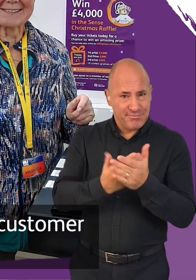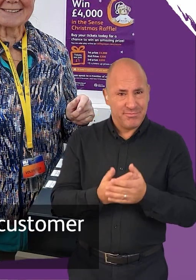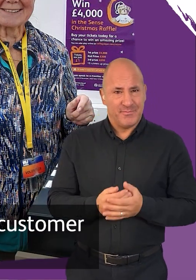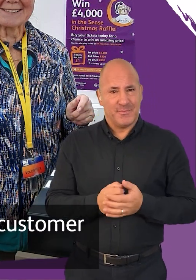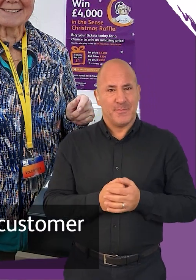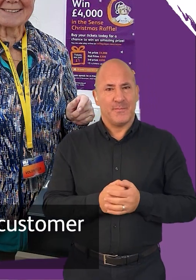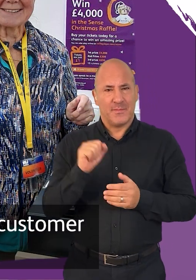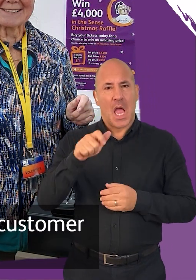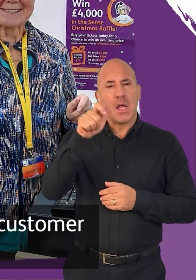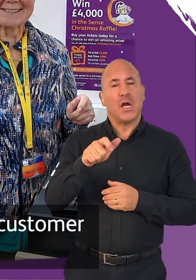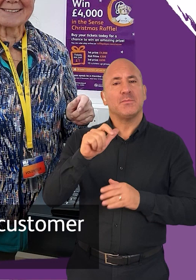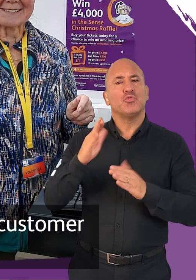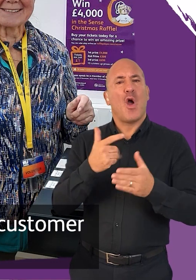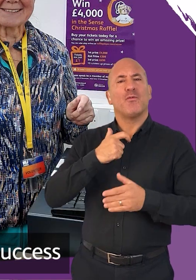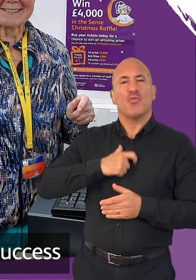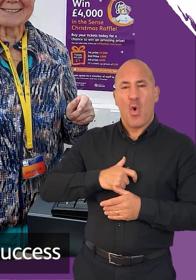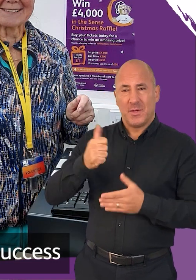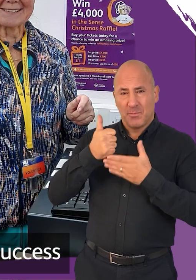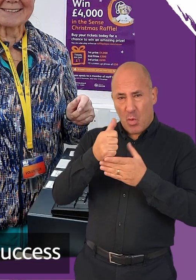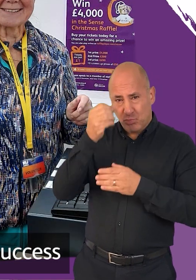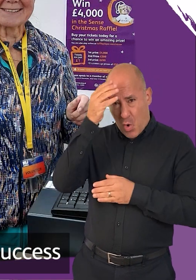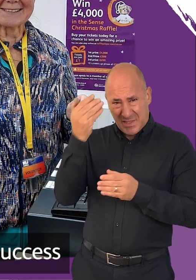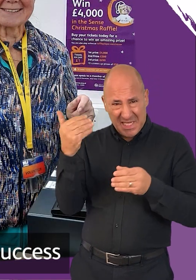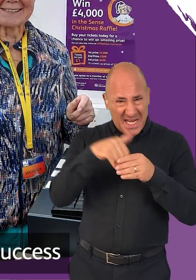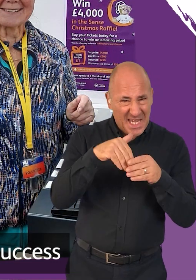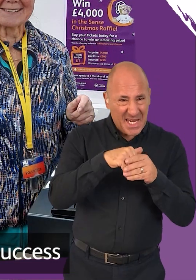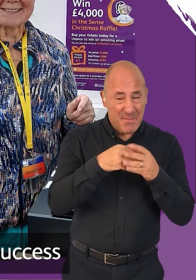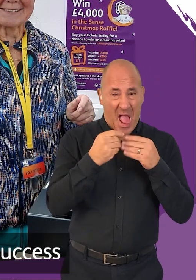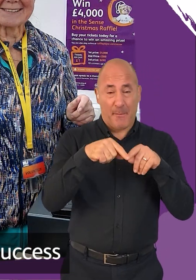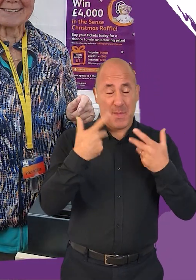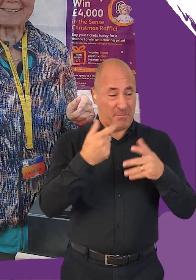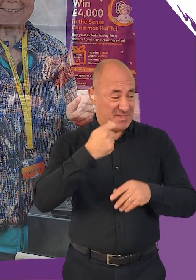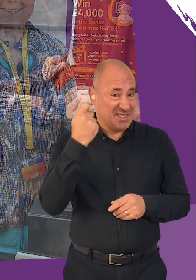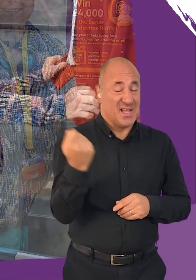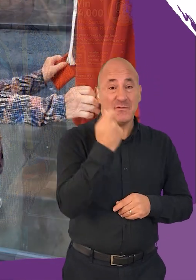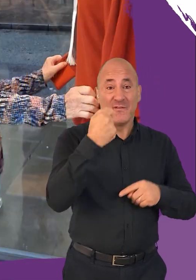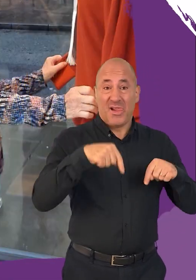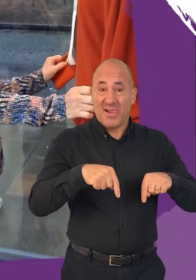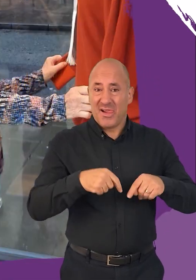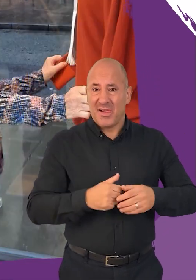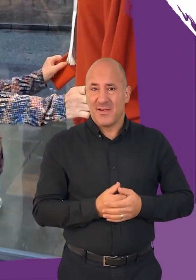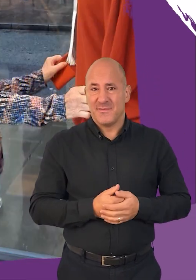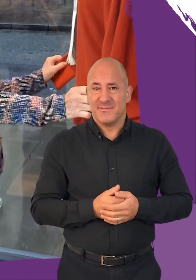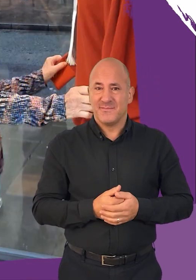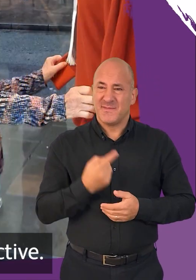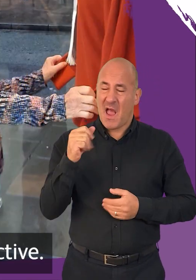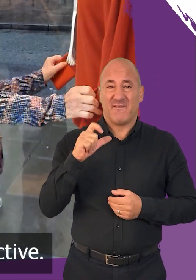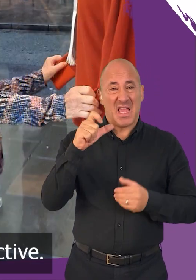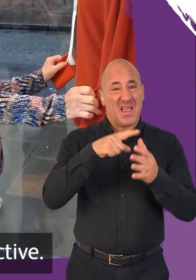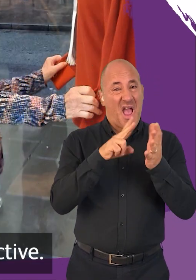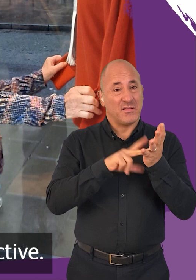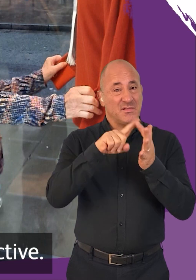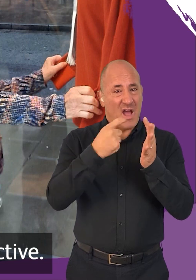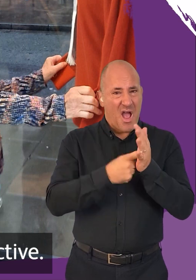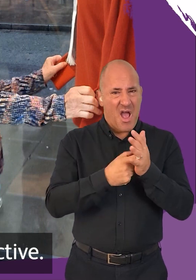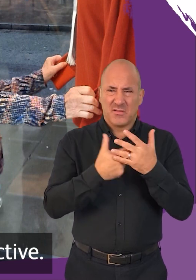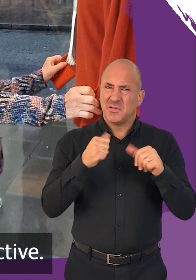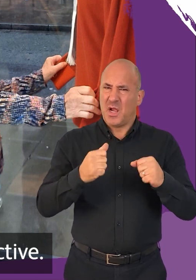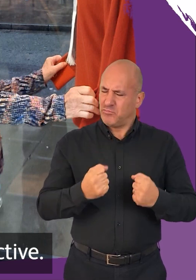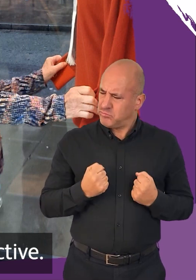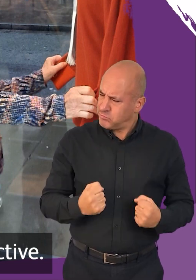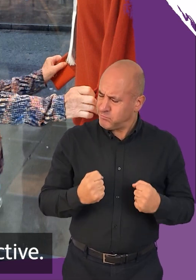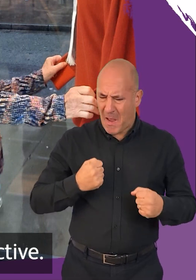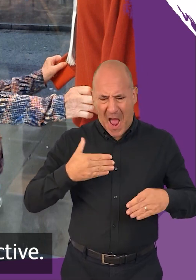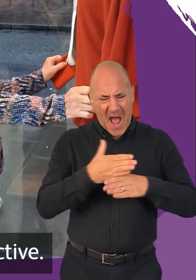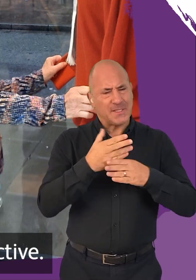and knowledge from customer service roles and has helped the shop become a huge success in Oswestry. Despite cancer, Sue